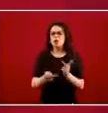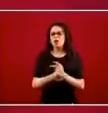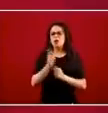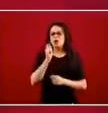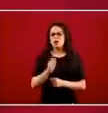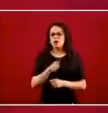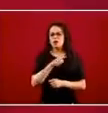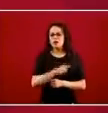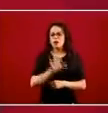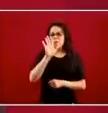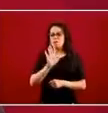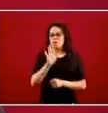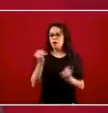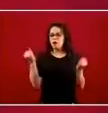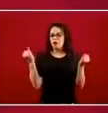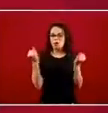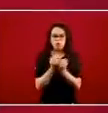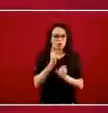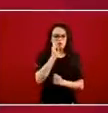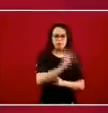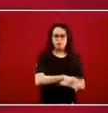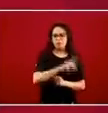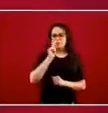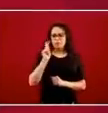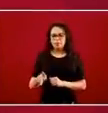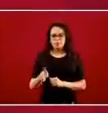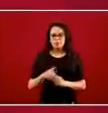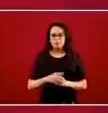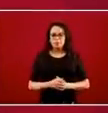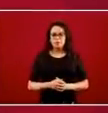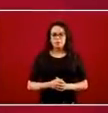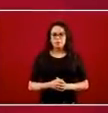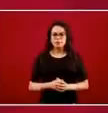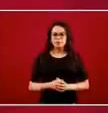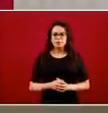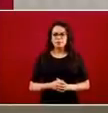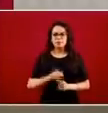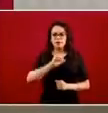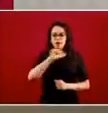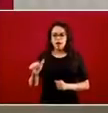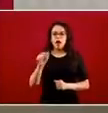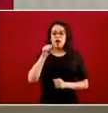there's been a product that is presented as rapid test